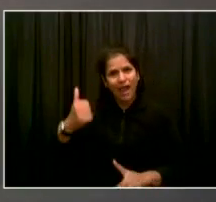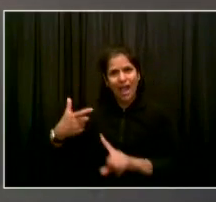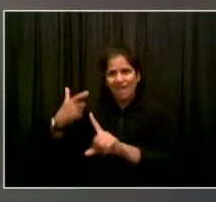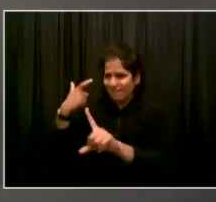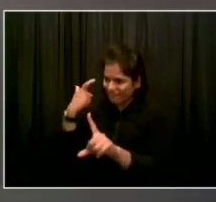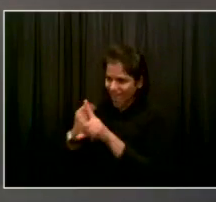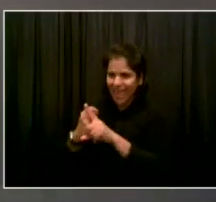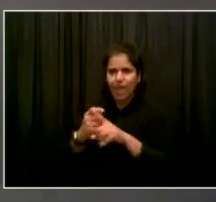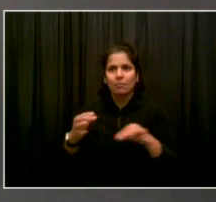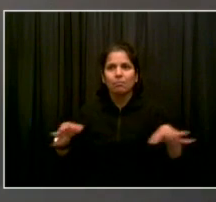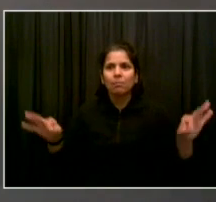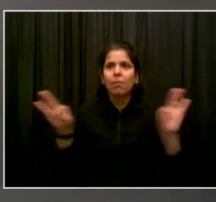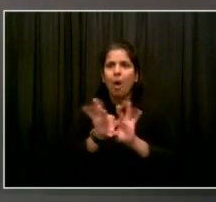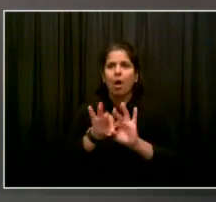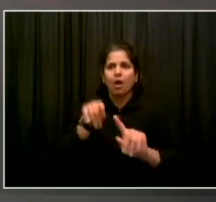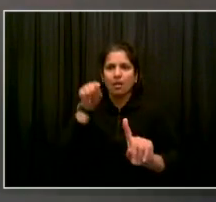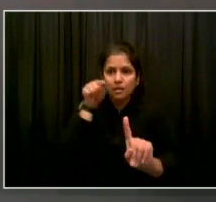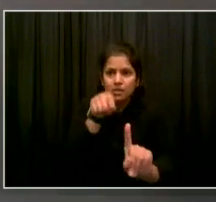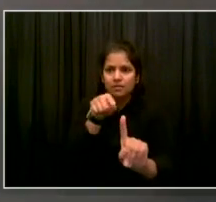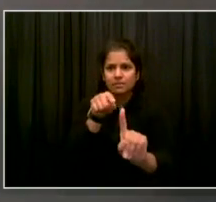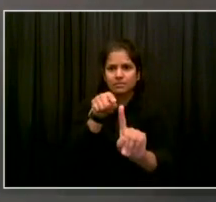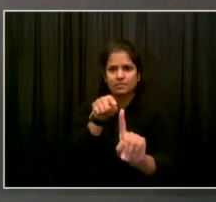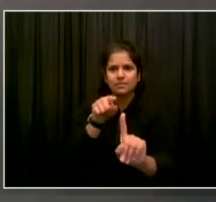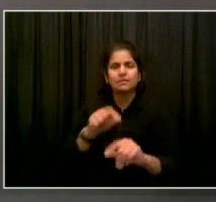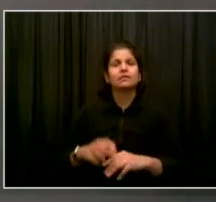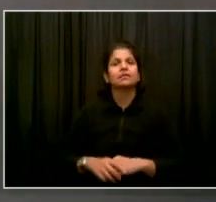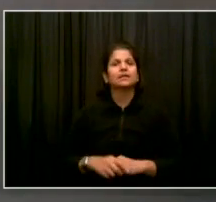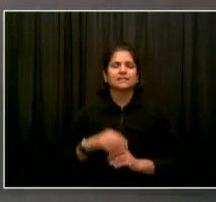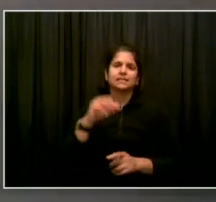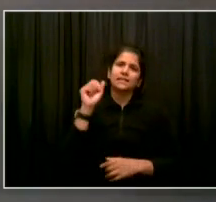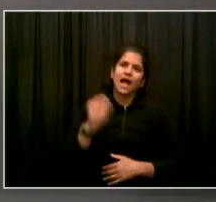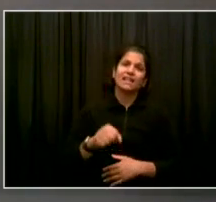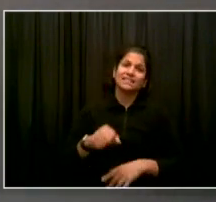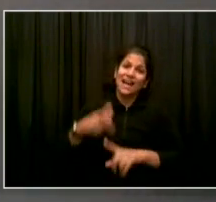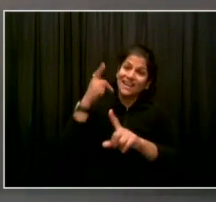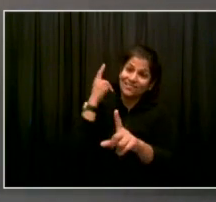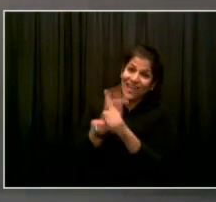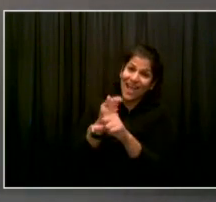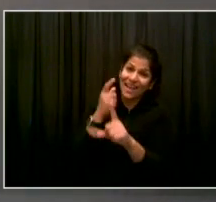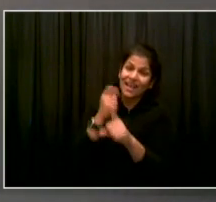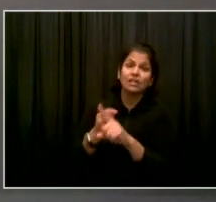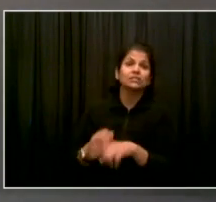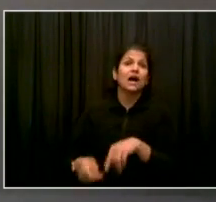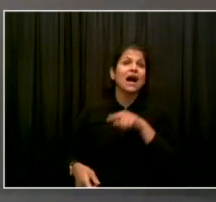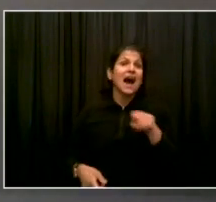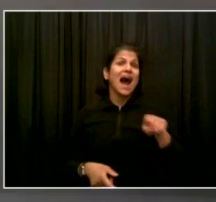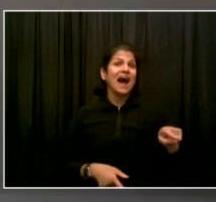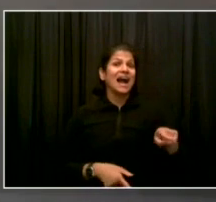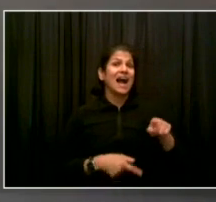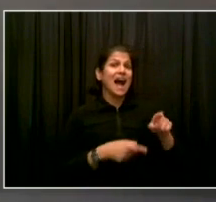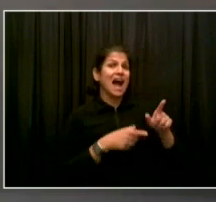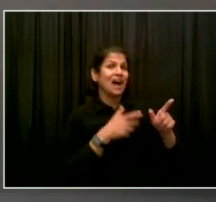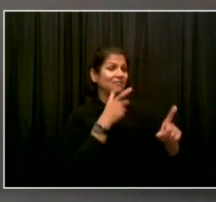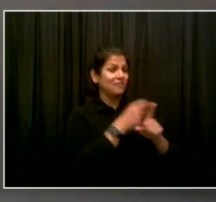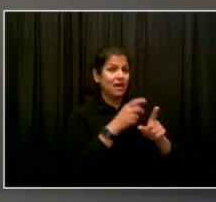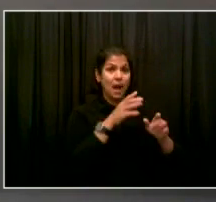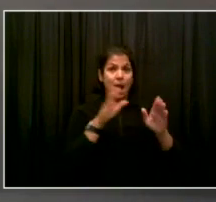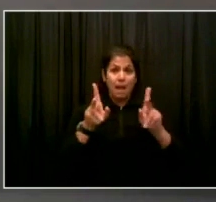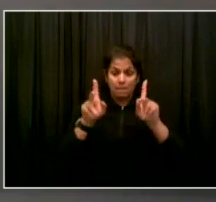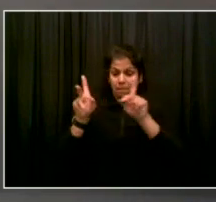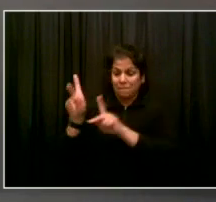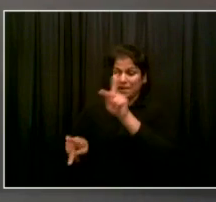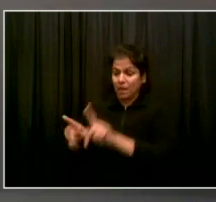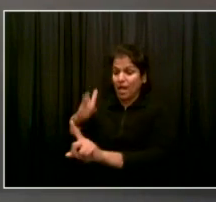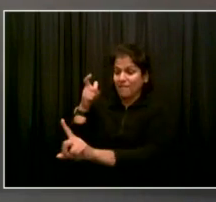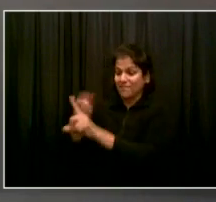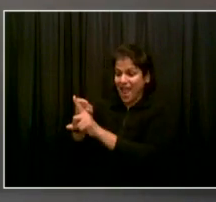Sir, huge difference, and thank you for giving me another opportunity to review with New Yorkers that overwhelmingly